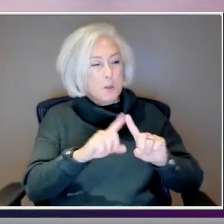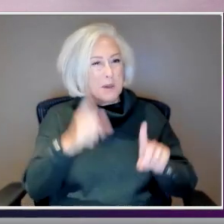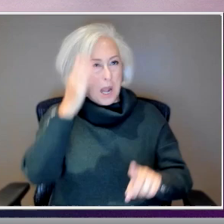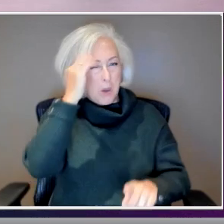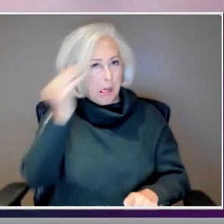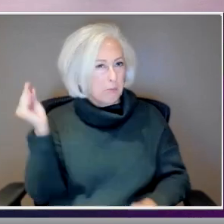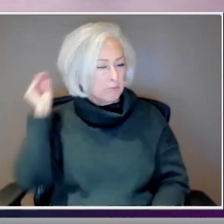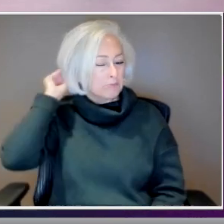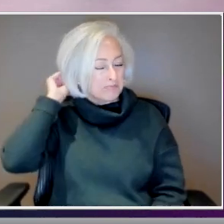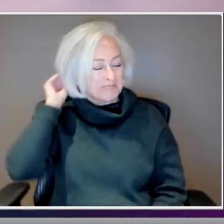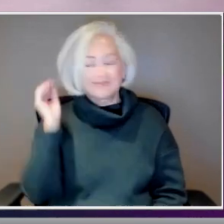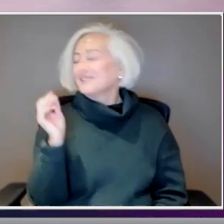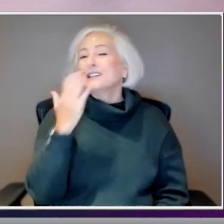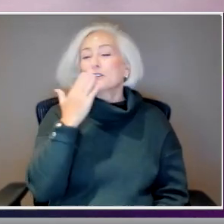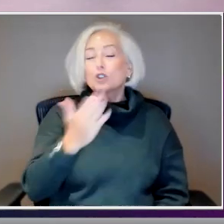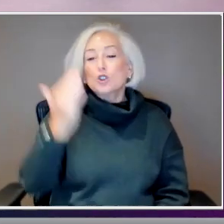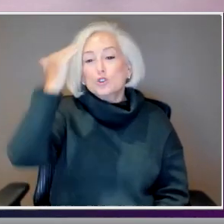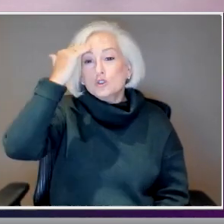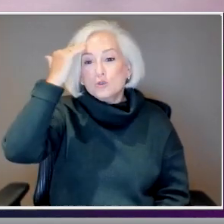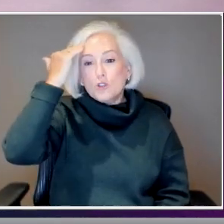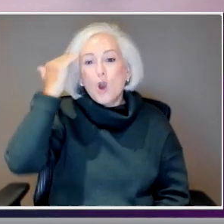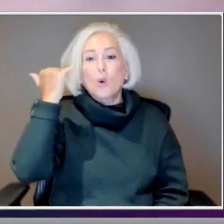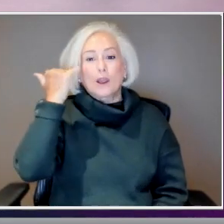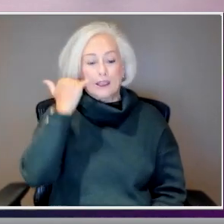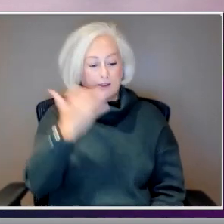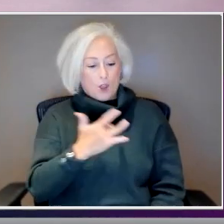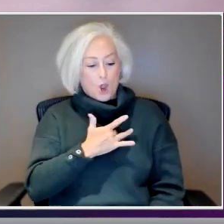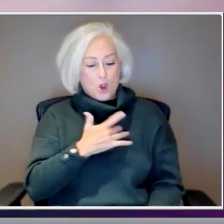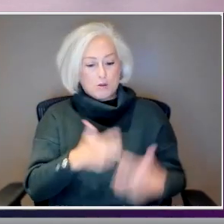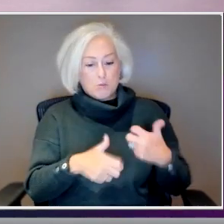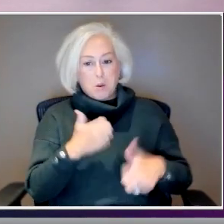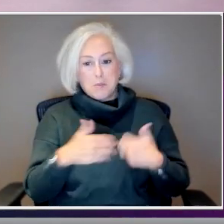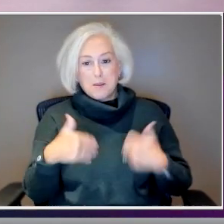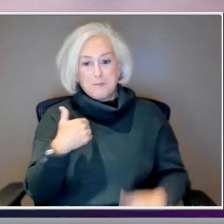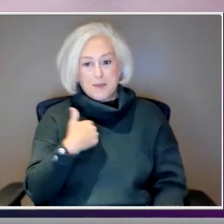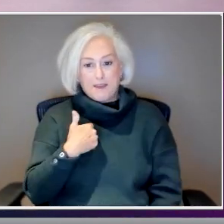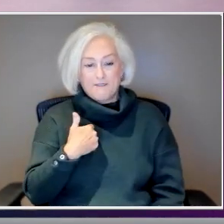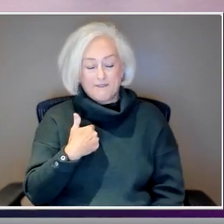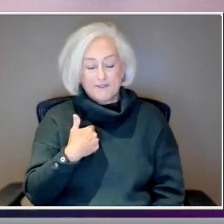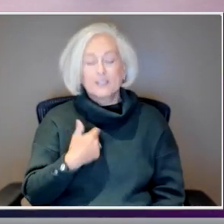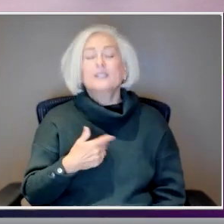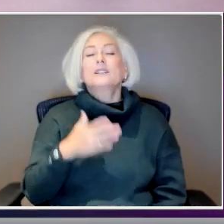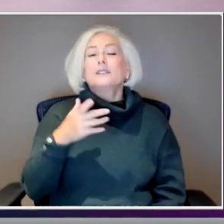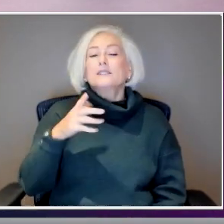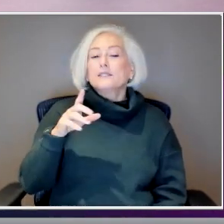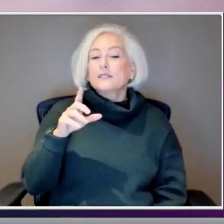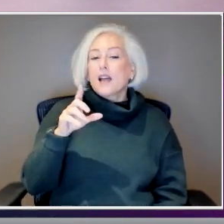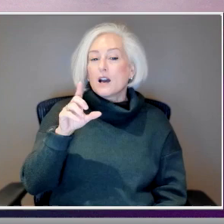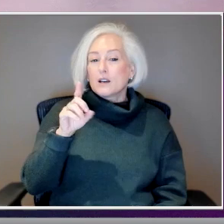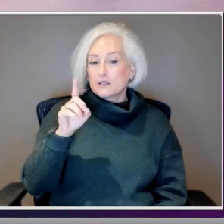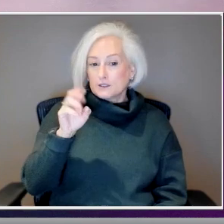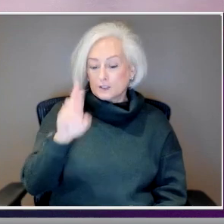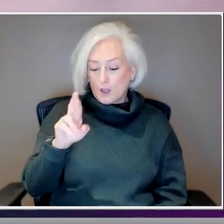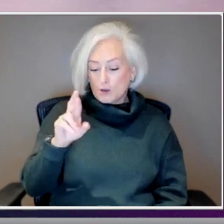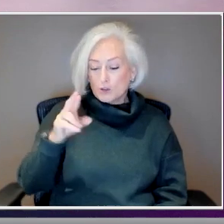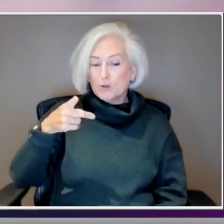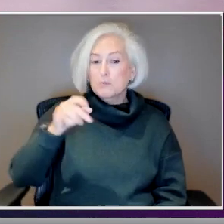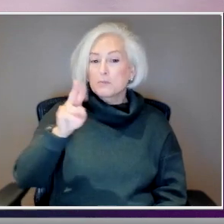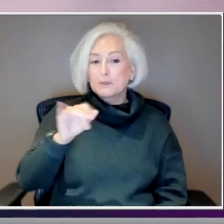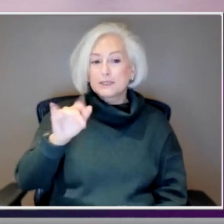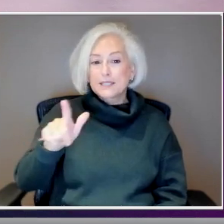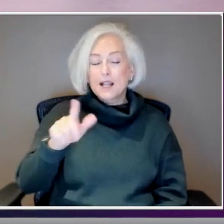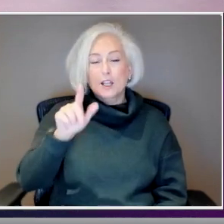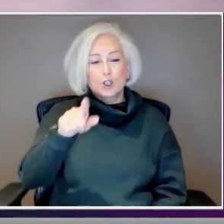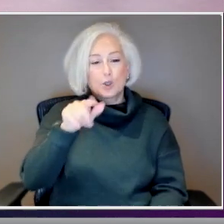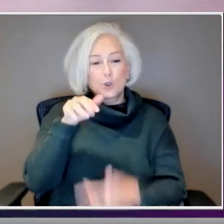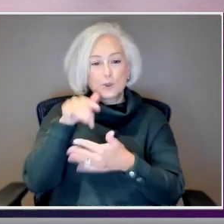good to keep in mind, especially if you have a heart condition. Now, Dr. Pimentel is an electrophysiologist. You study rhythm disorders of the heart. You say